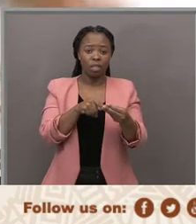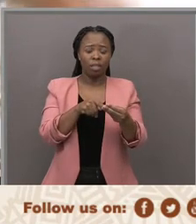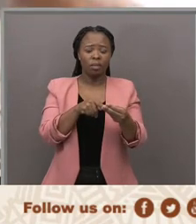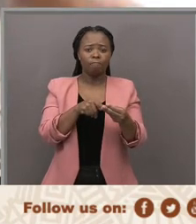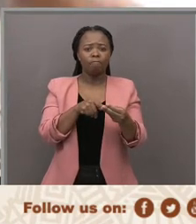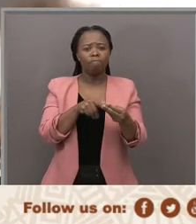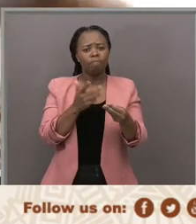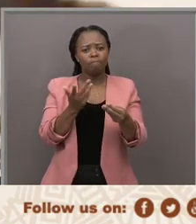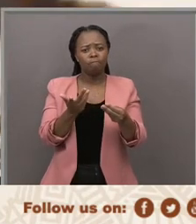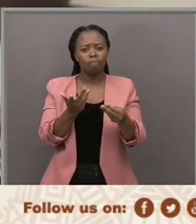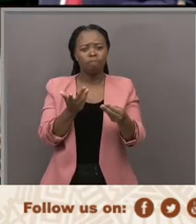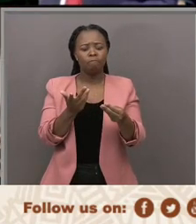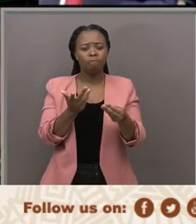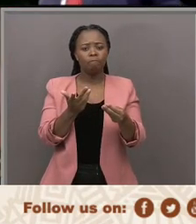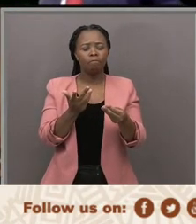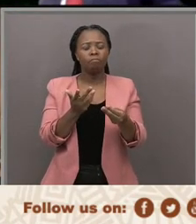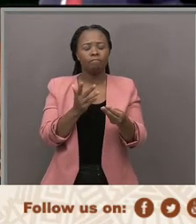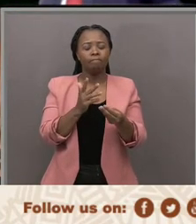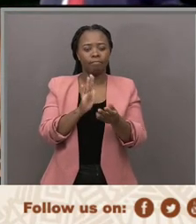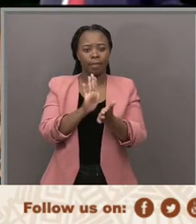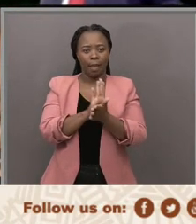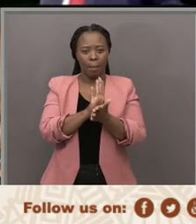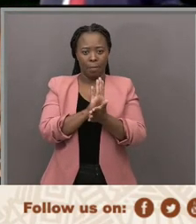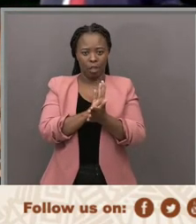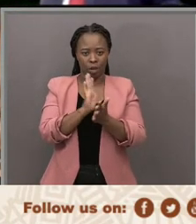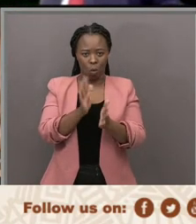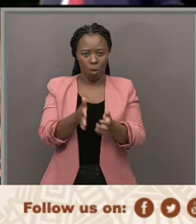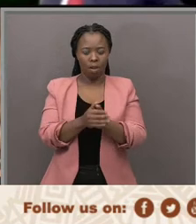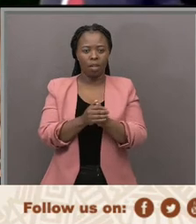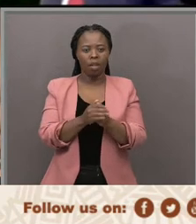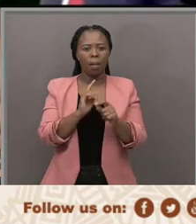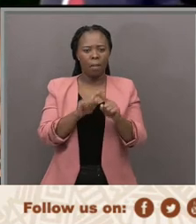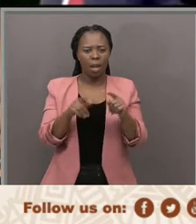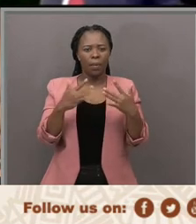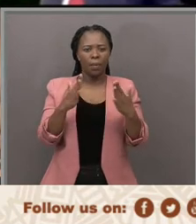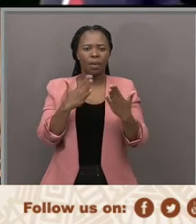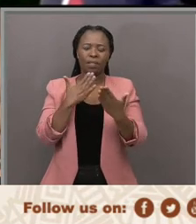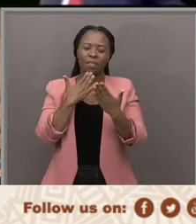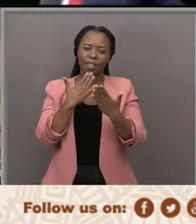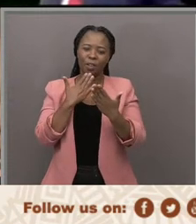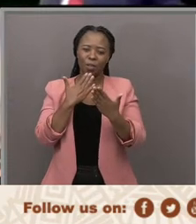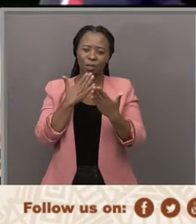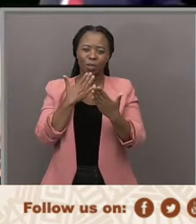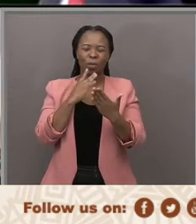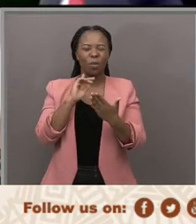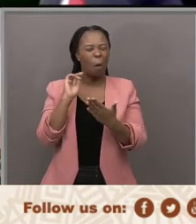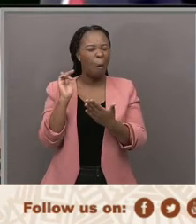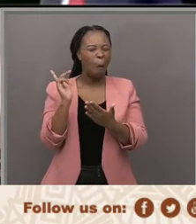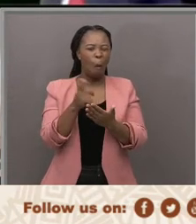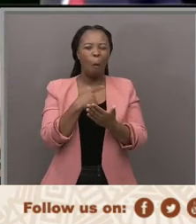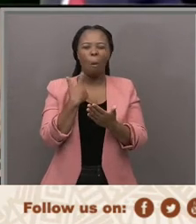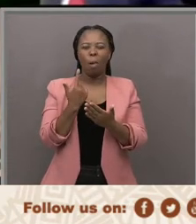will be appreciated. But thank you very much. Thank you very much to all